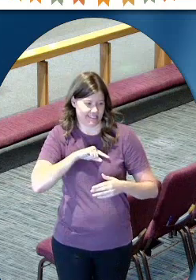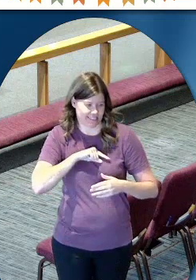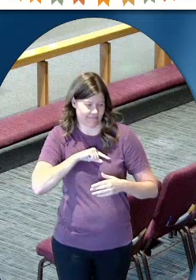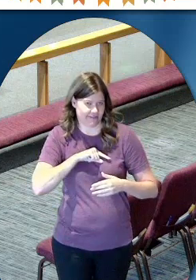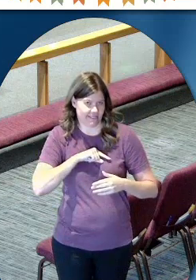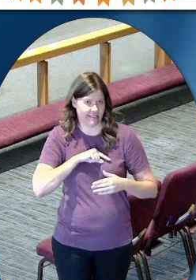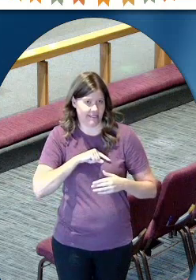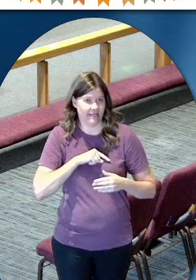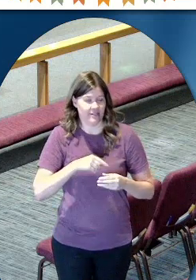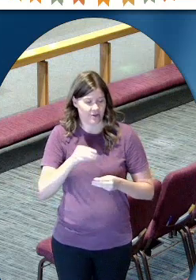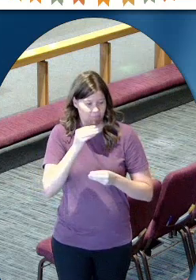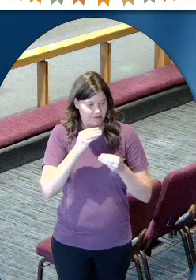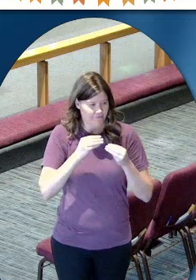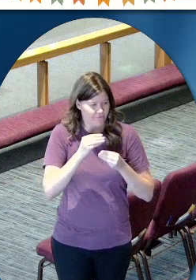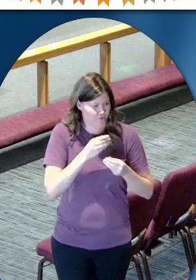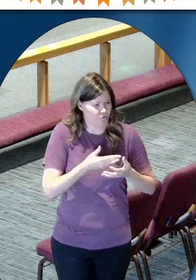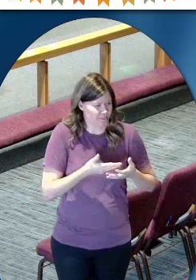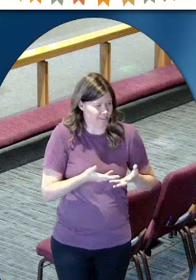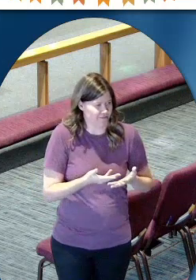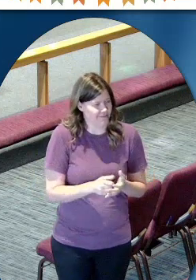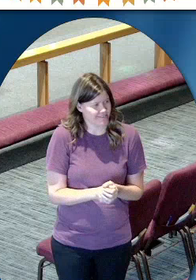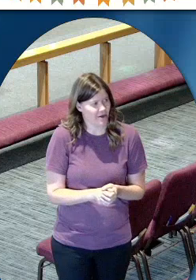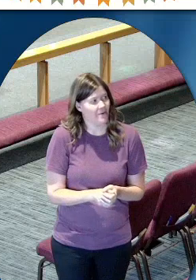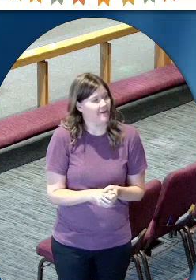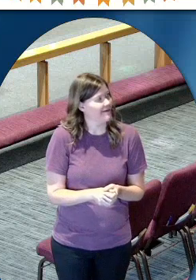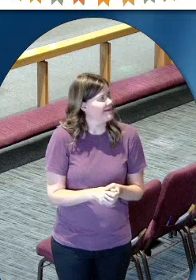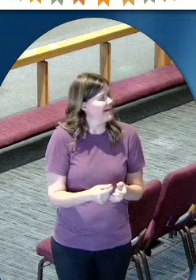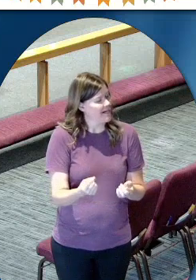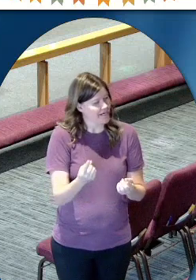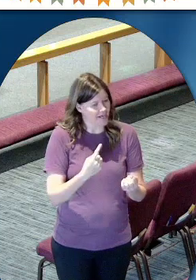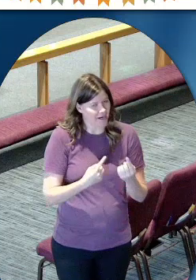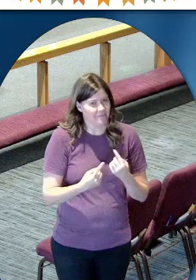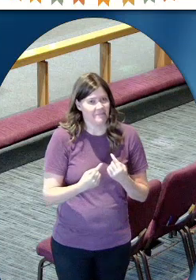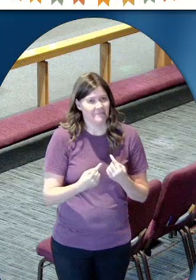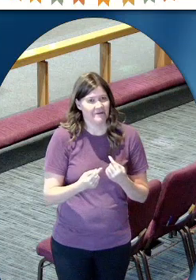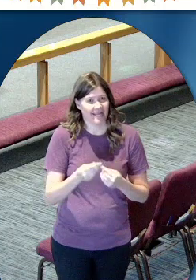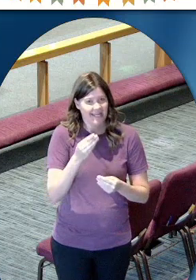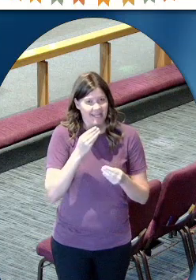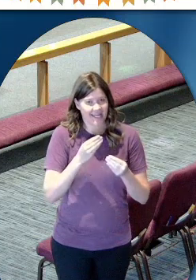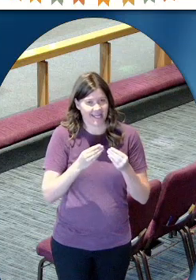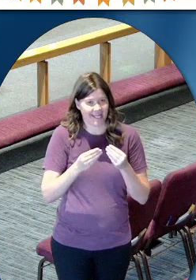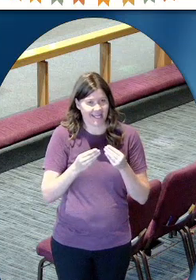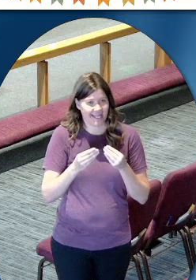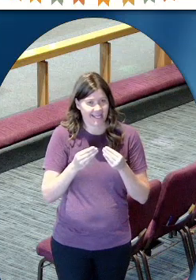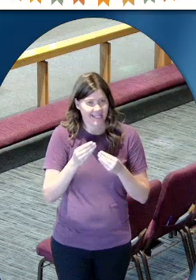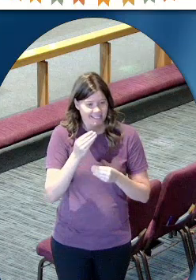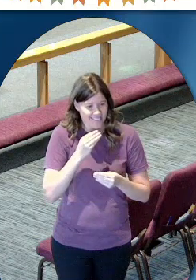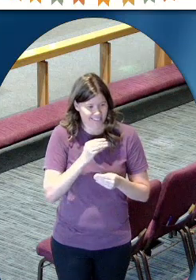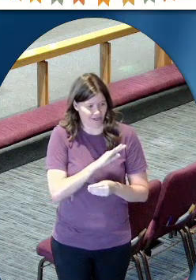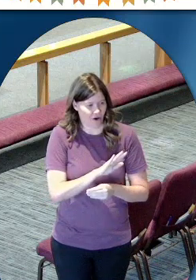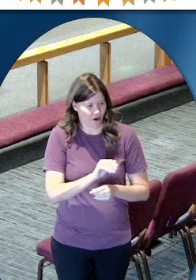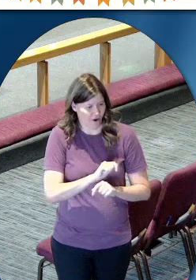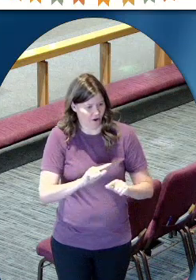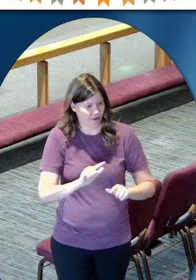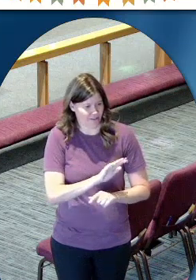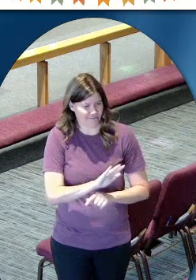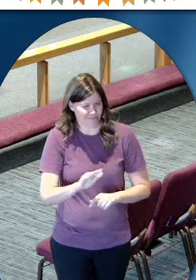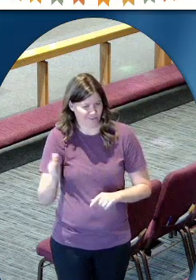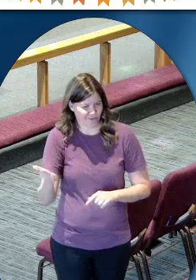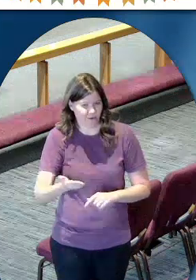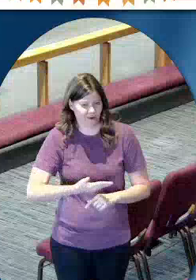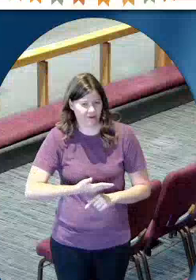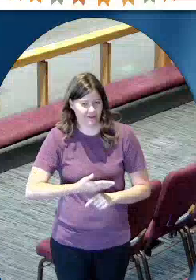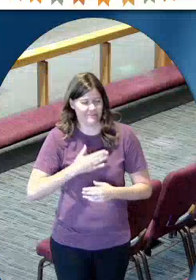be eating leftovers, you know. So come on, come and eat the leftovers after Thanksgiving. So you're all welcome to come and